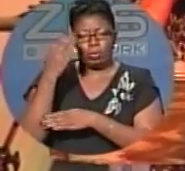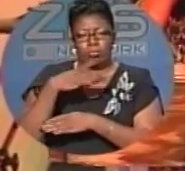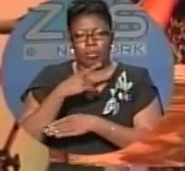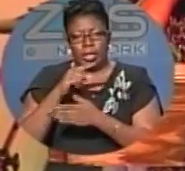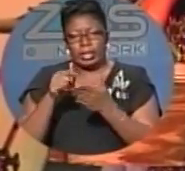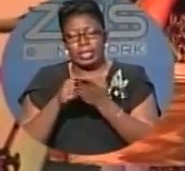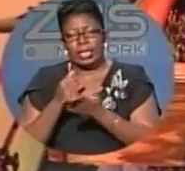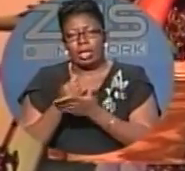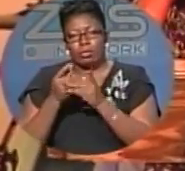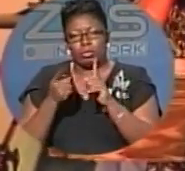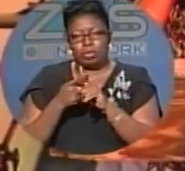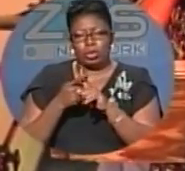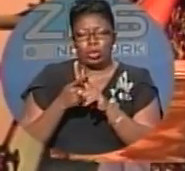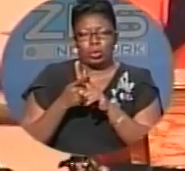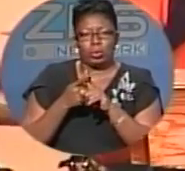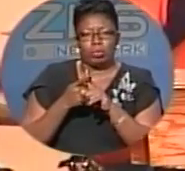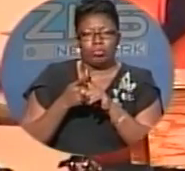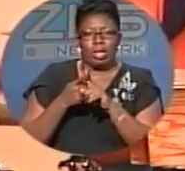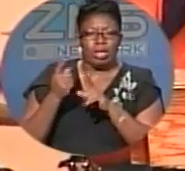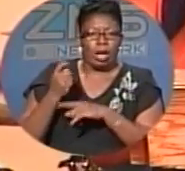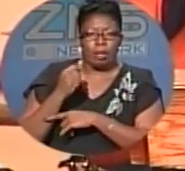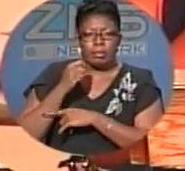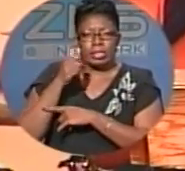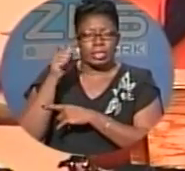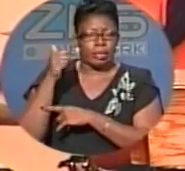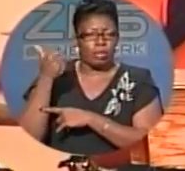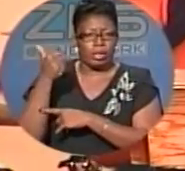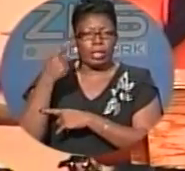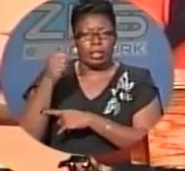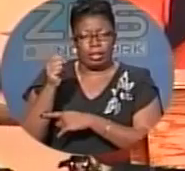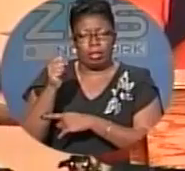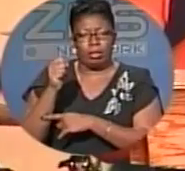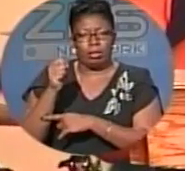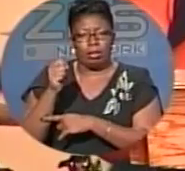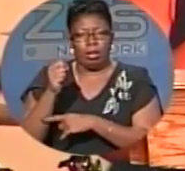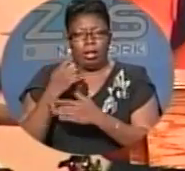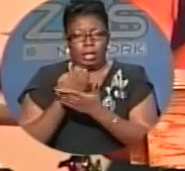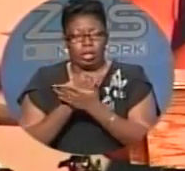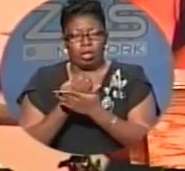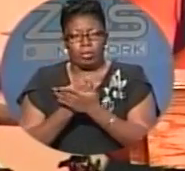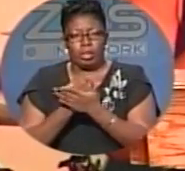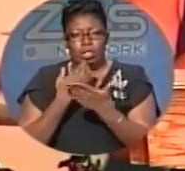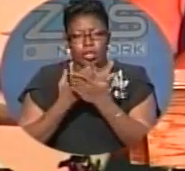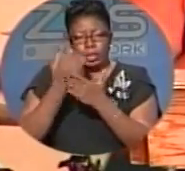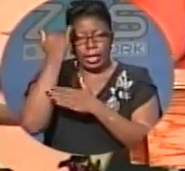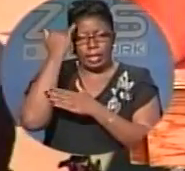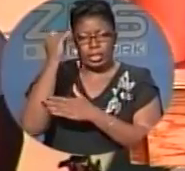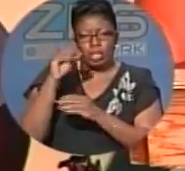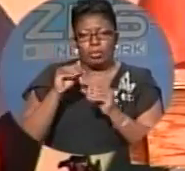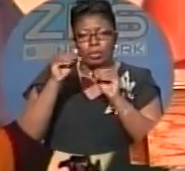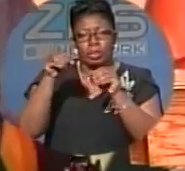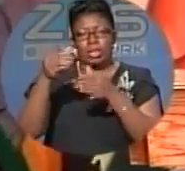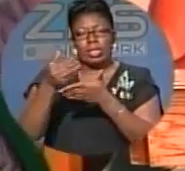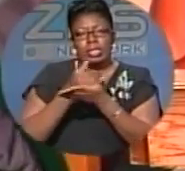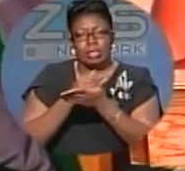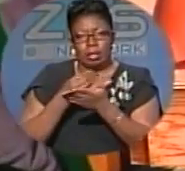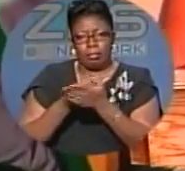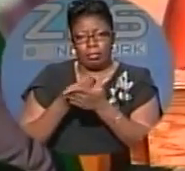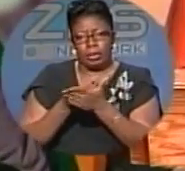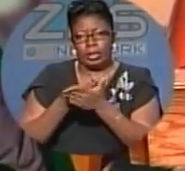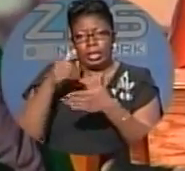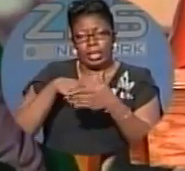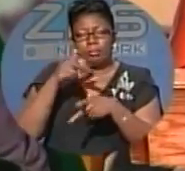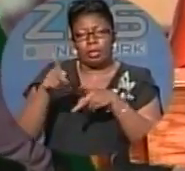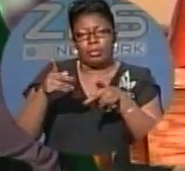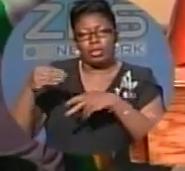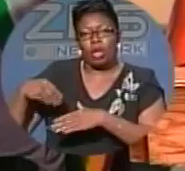to stimulate our economy. That is the whole idea, to be able to put some money in people's pocket